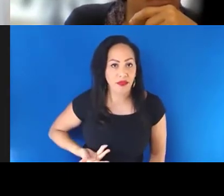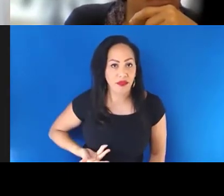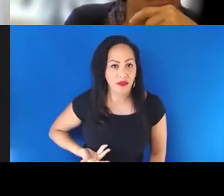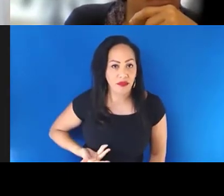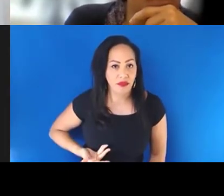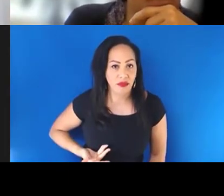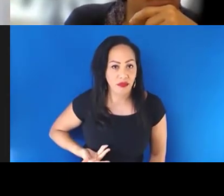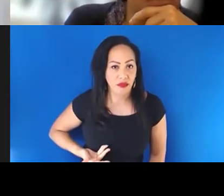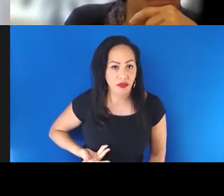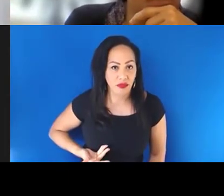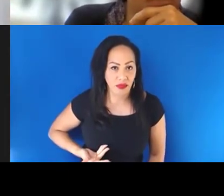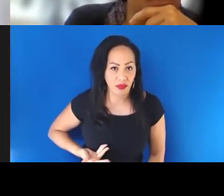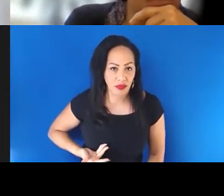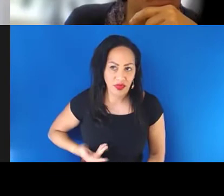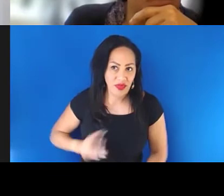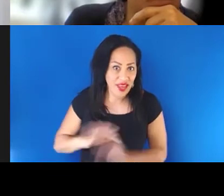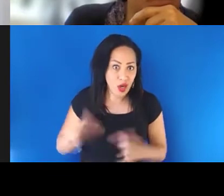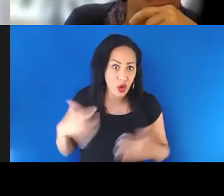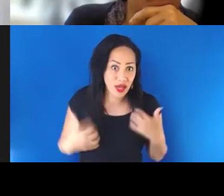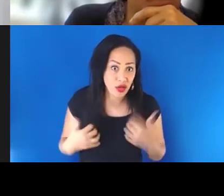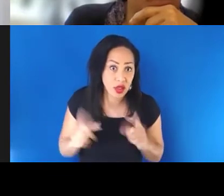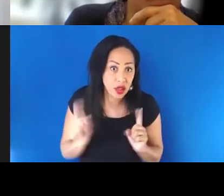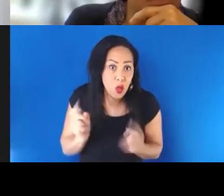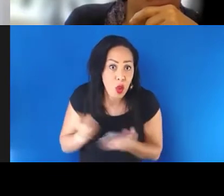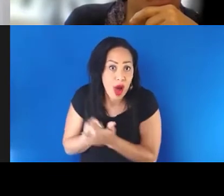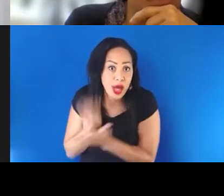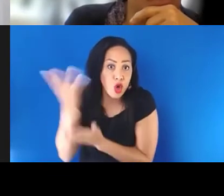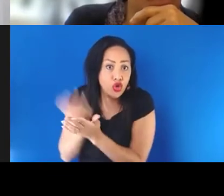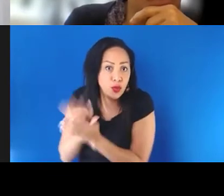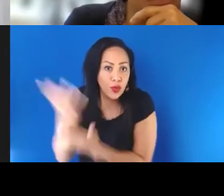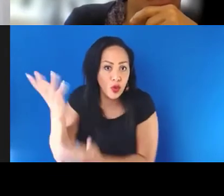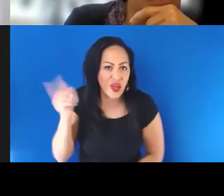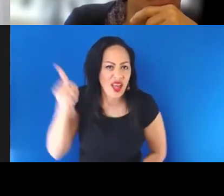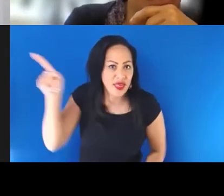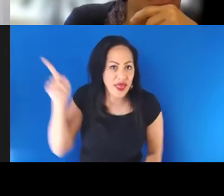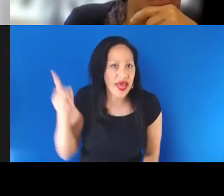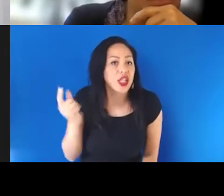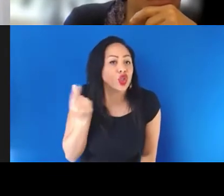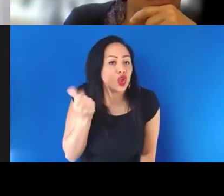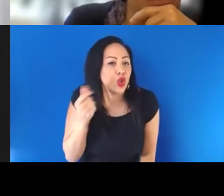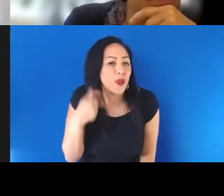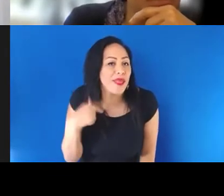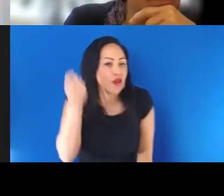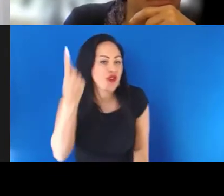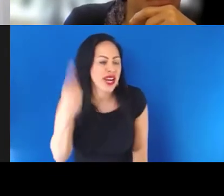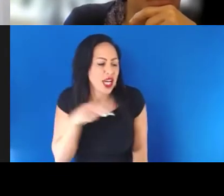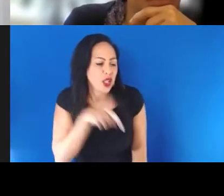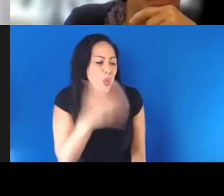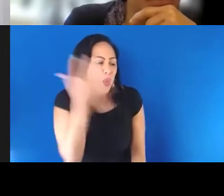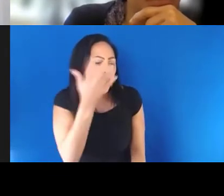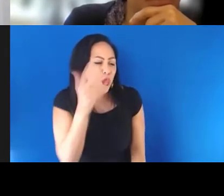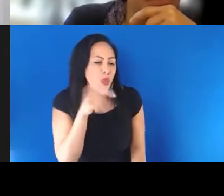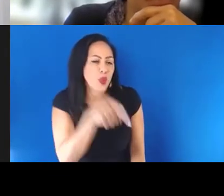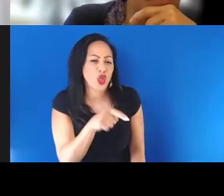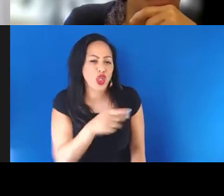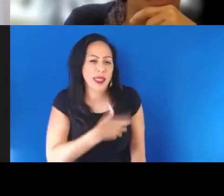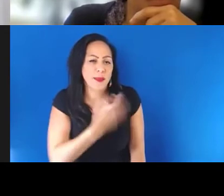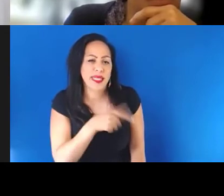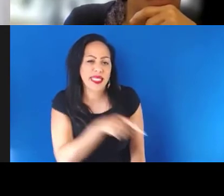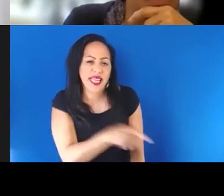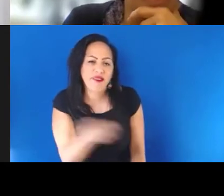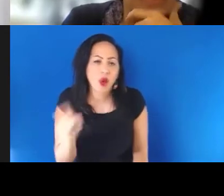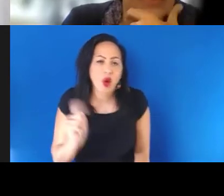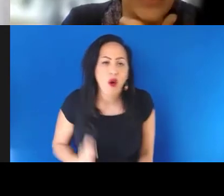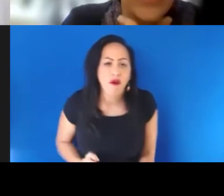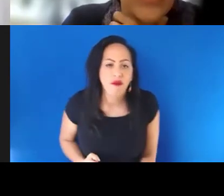I contribute as a person. And then very soon they realize that I can piss people off very quickly. But I think that